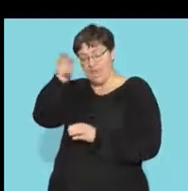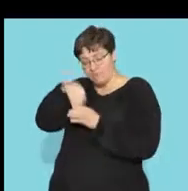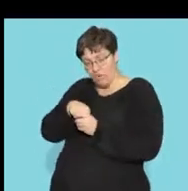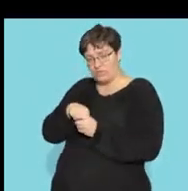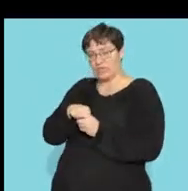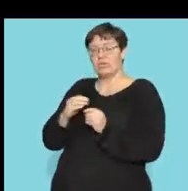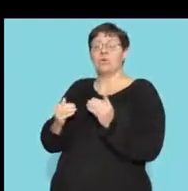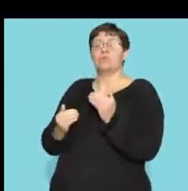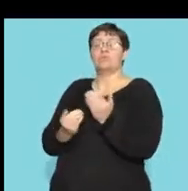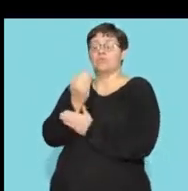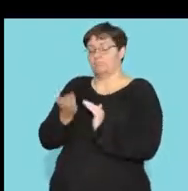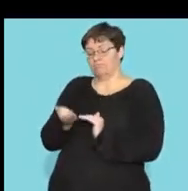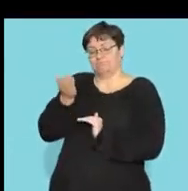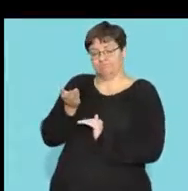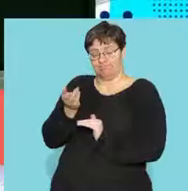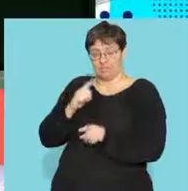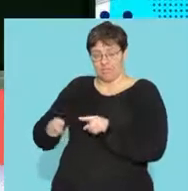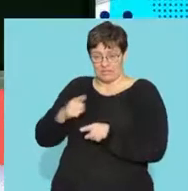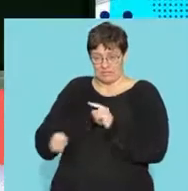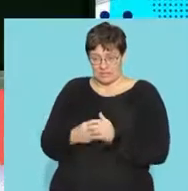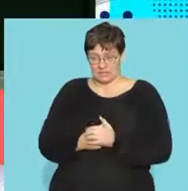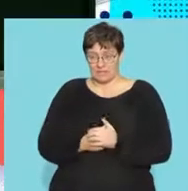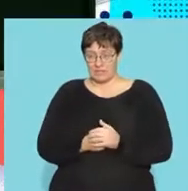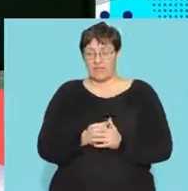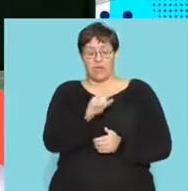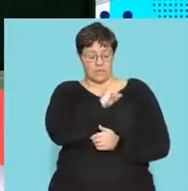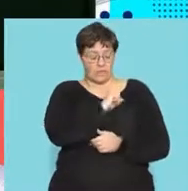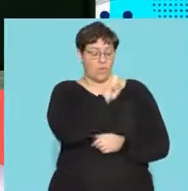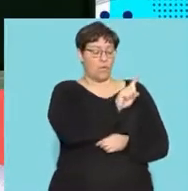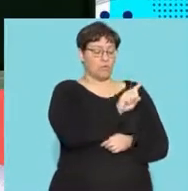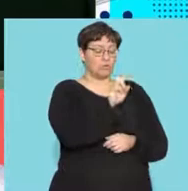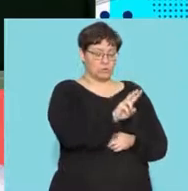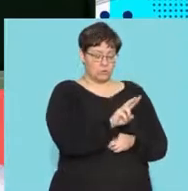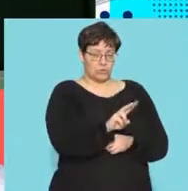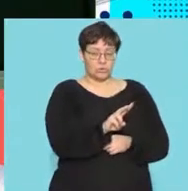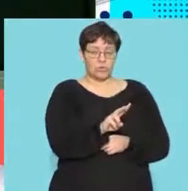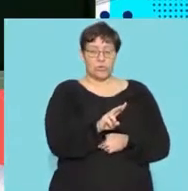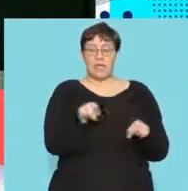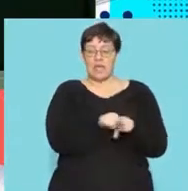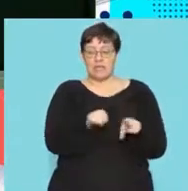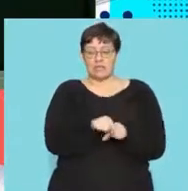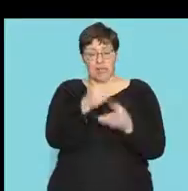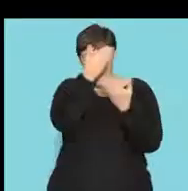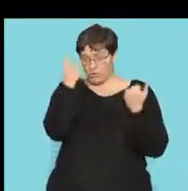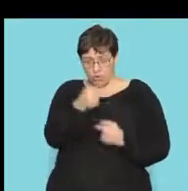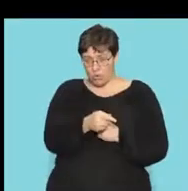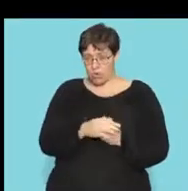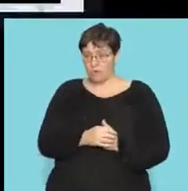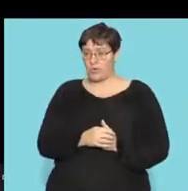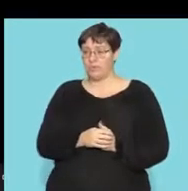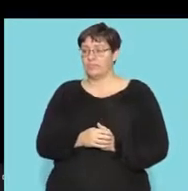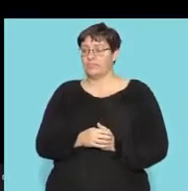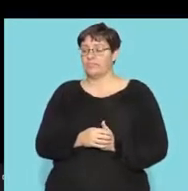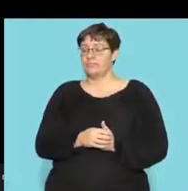new, the increased rental. Okay? Therefore, 112 is equal to my unknown. Cross multiply. Let's do